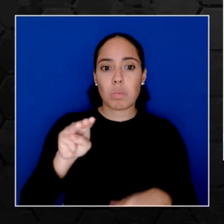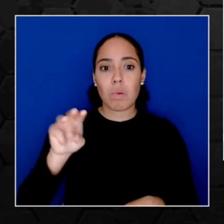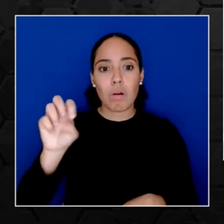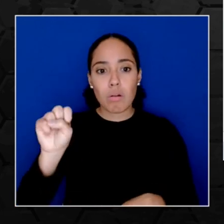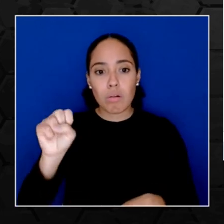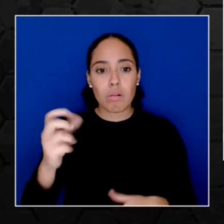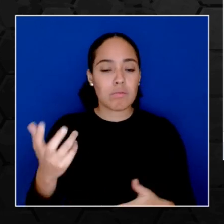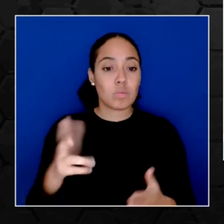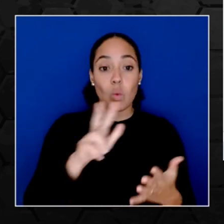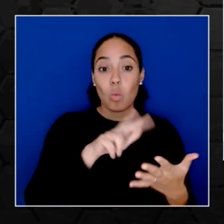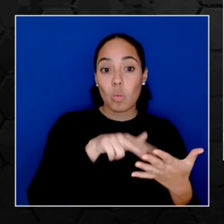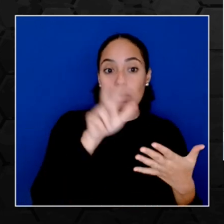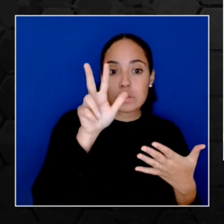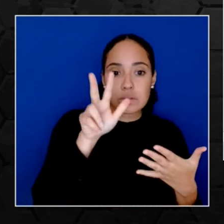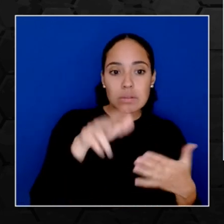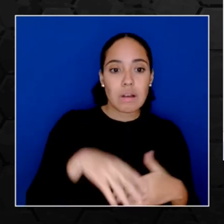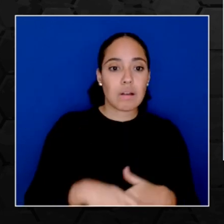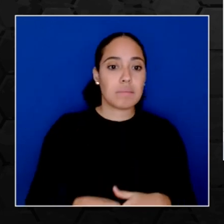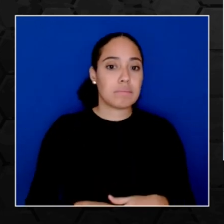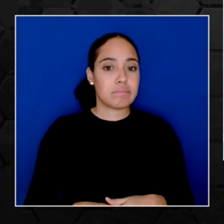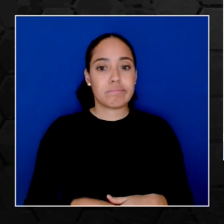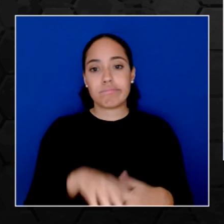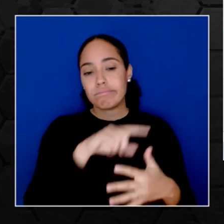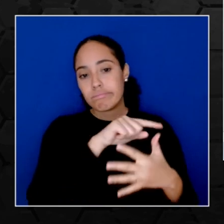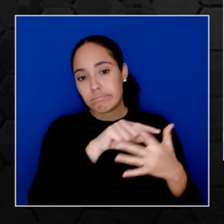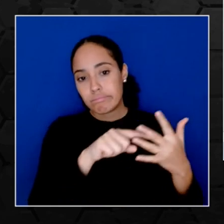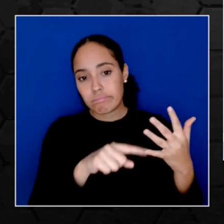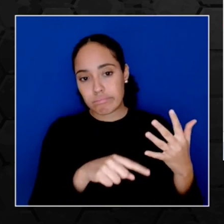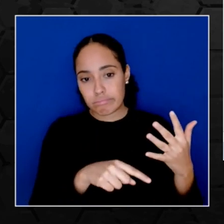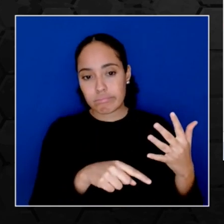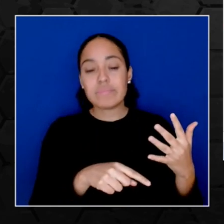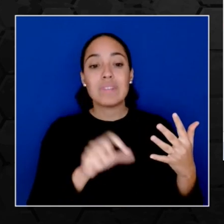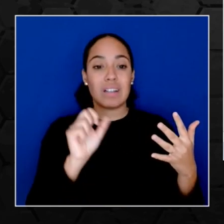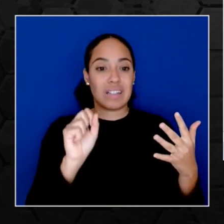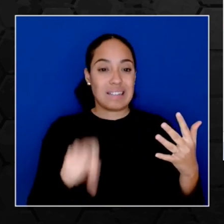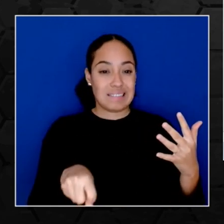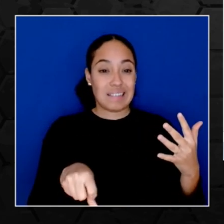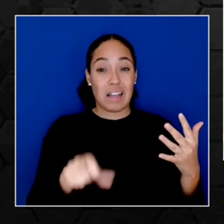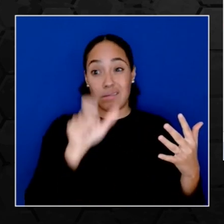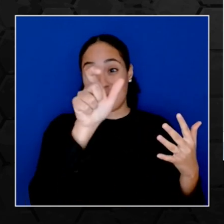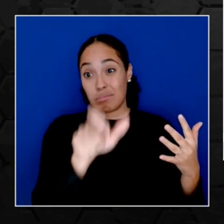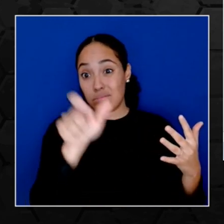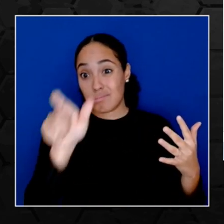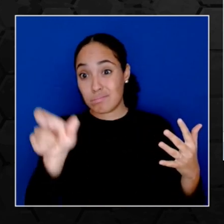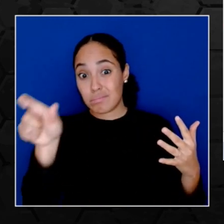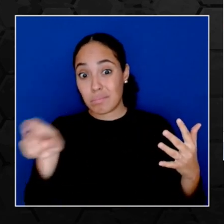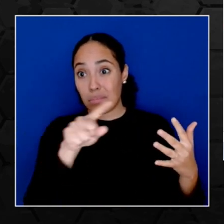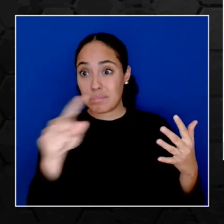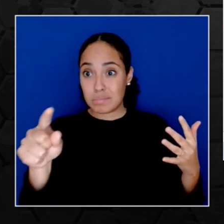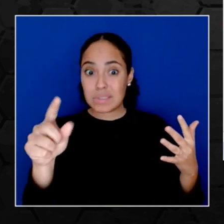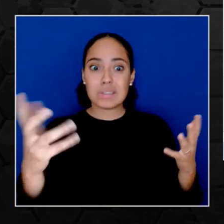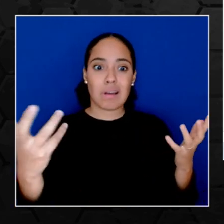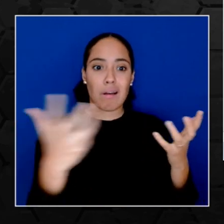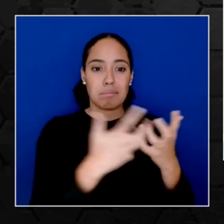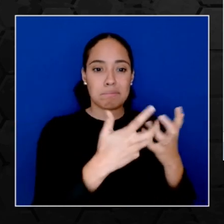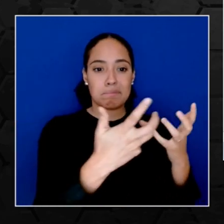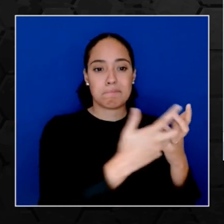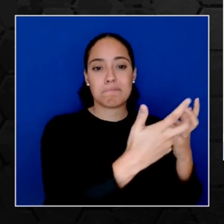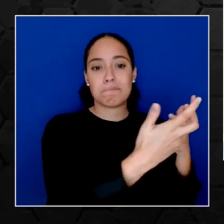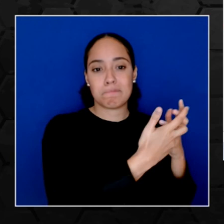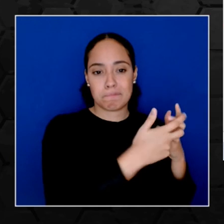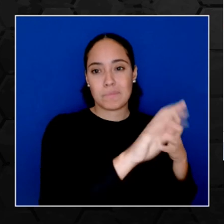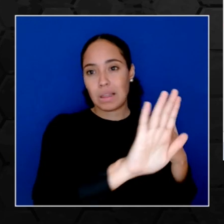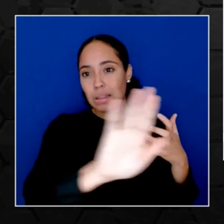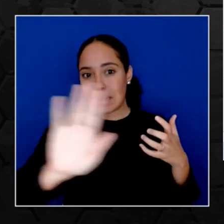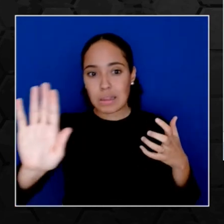customers very easily here. So healthcare organizations around the world are using currently the Azure Health Bot service to improve patient